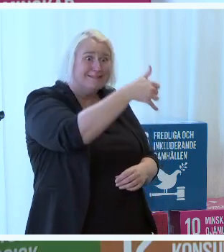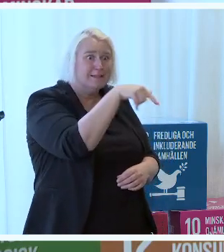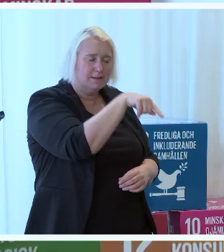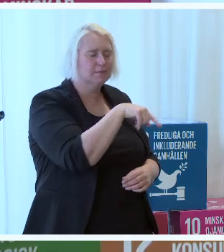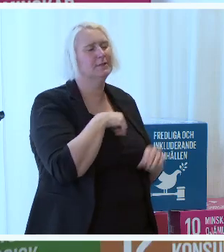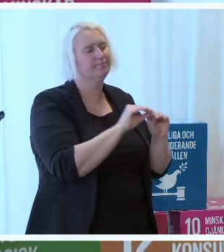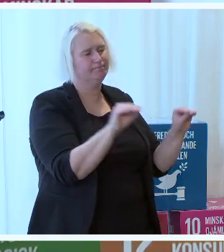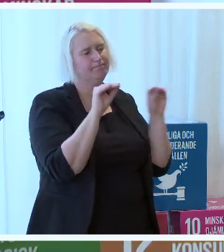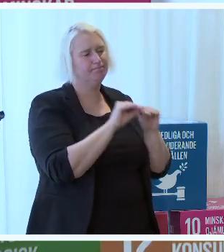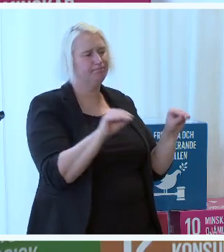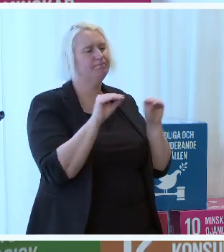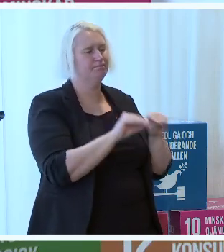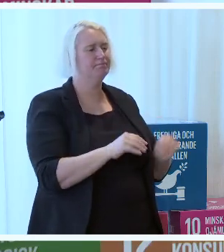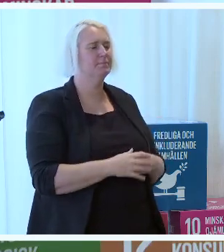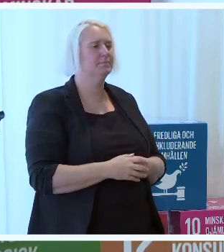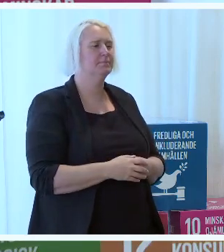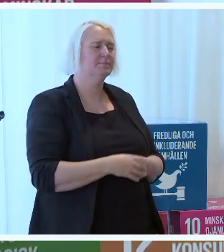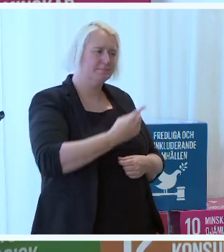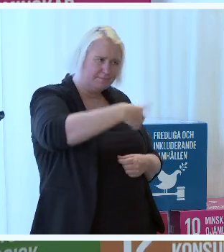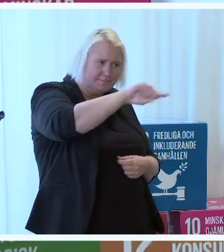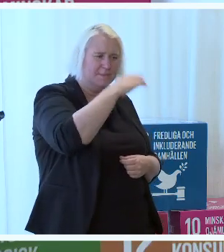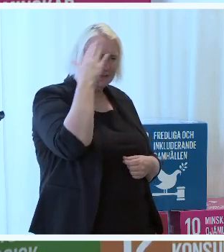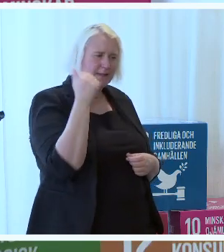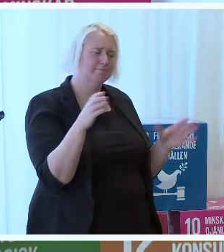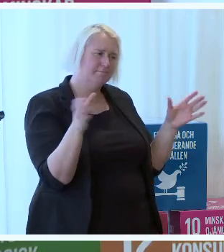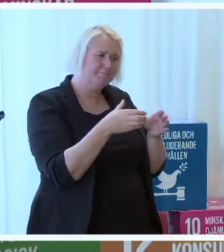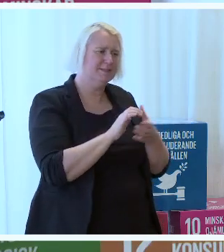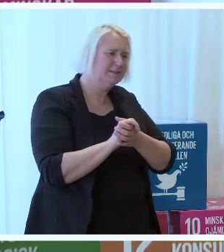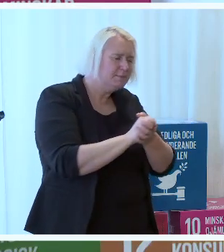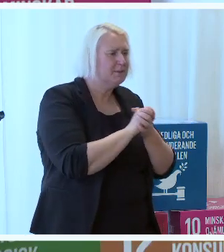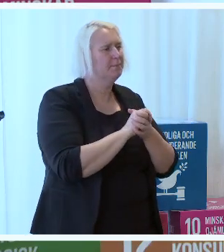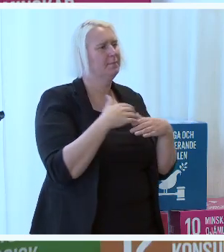come together, and we train them on how to do